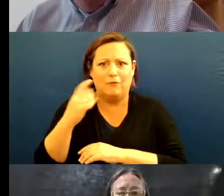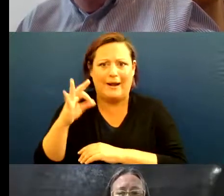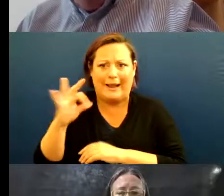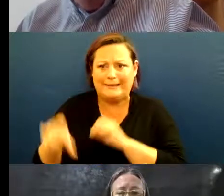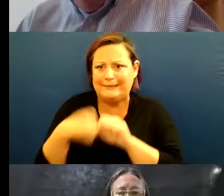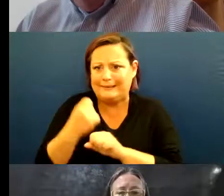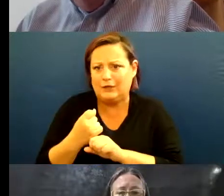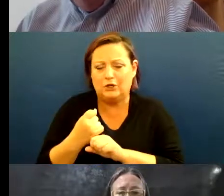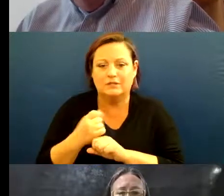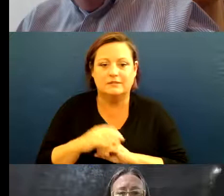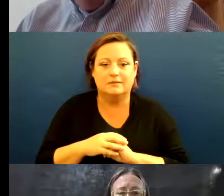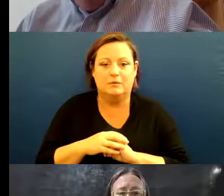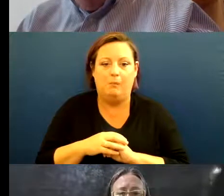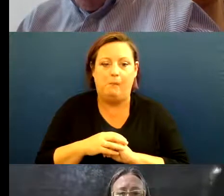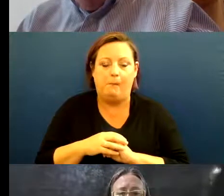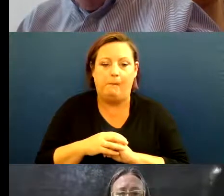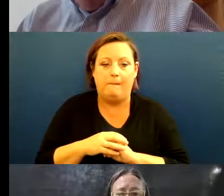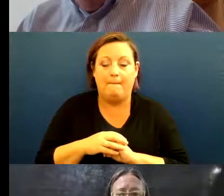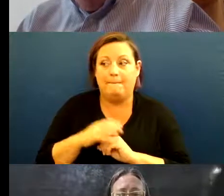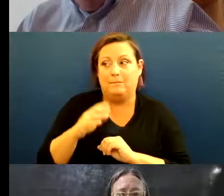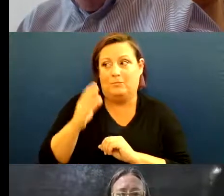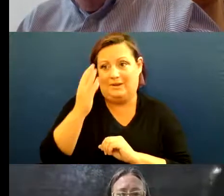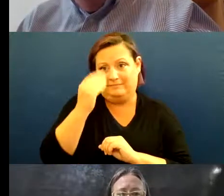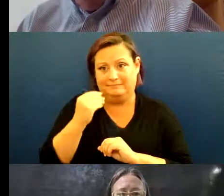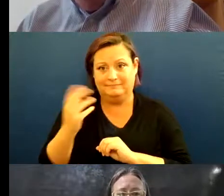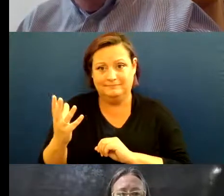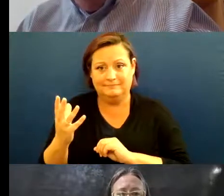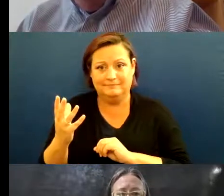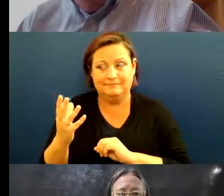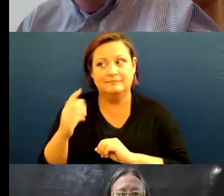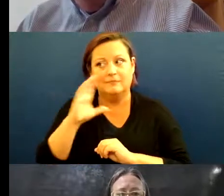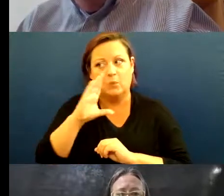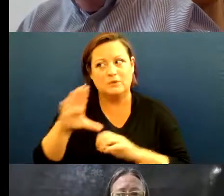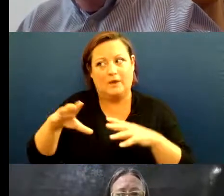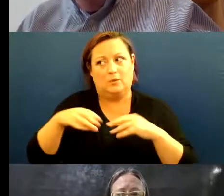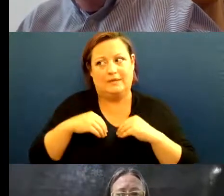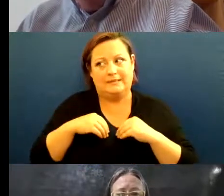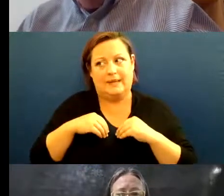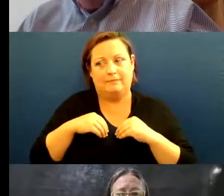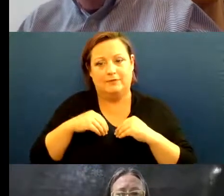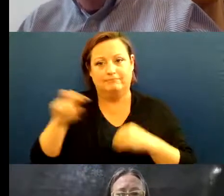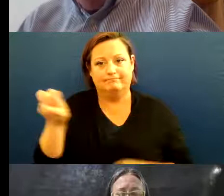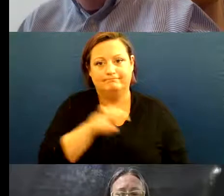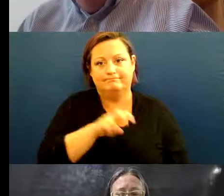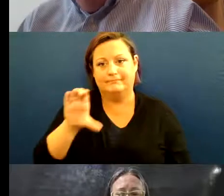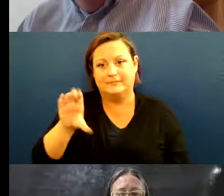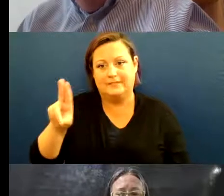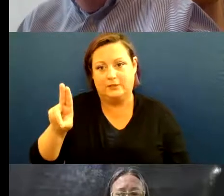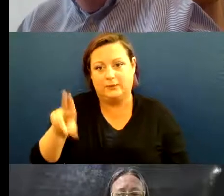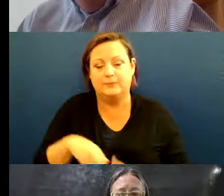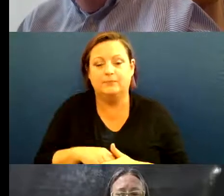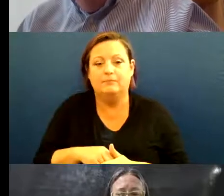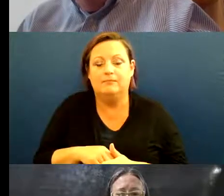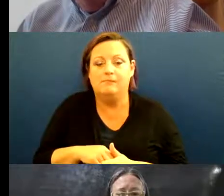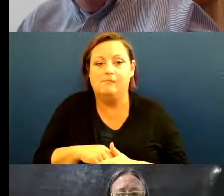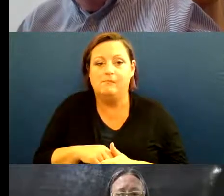I told him that I was going to accept the offer to move to Colorado,